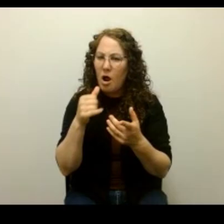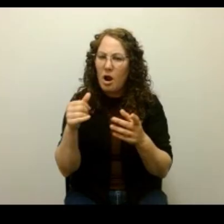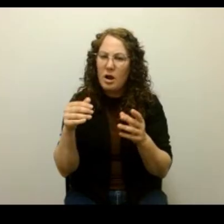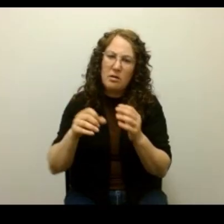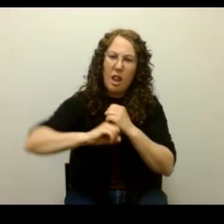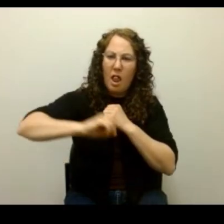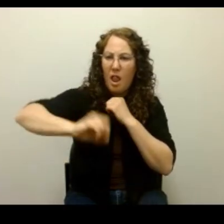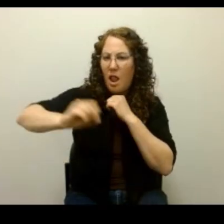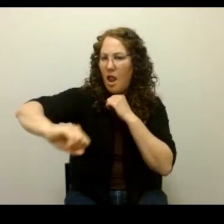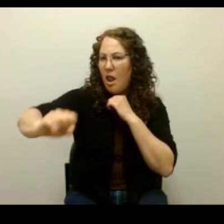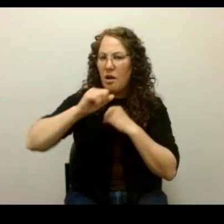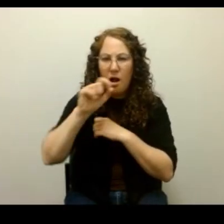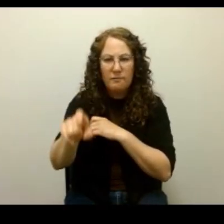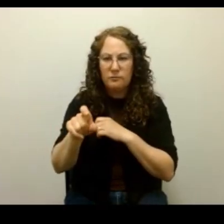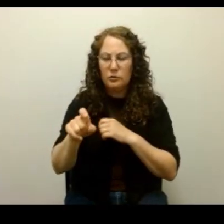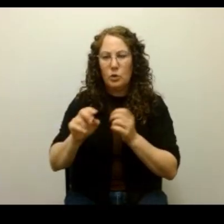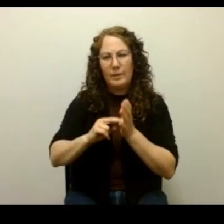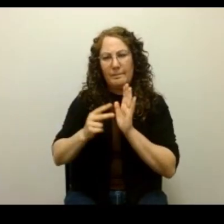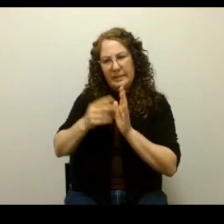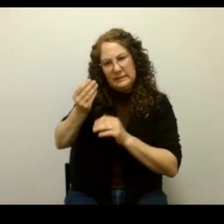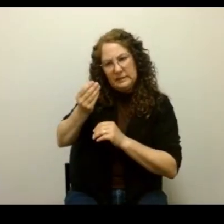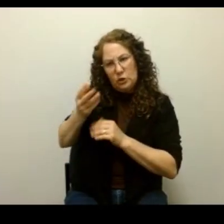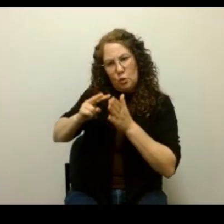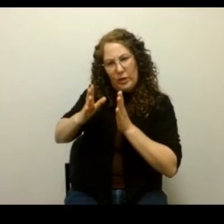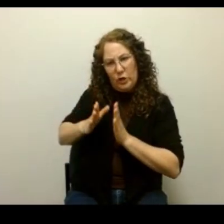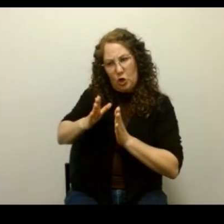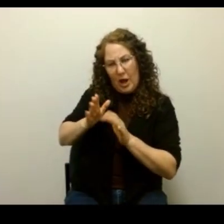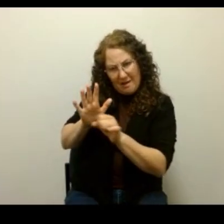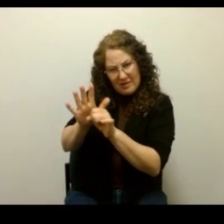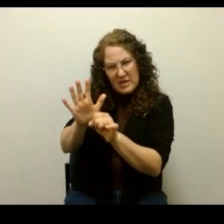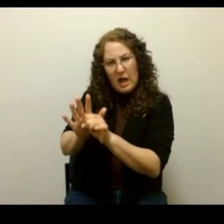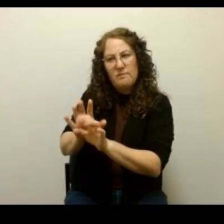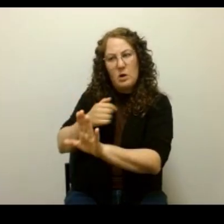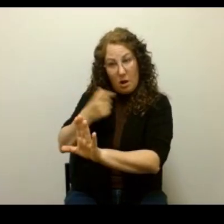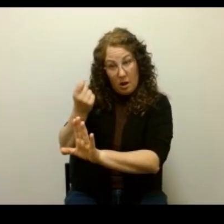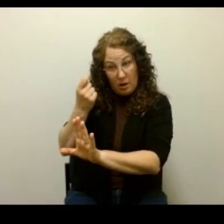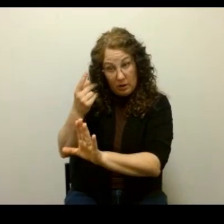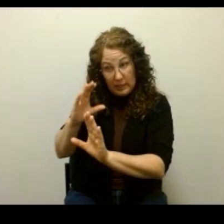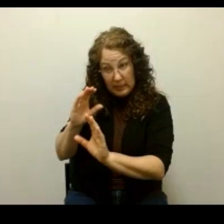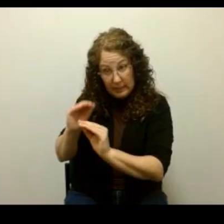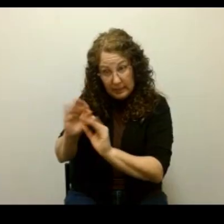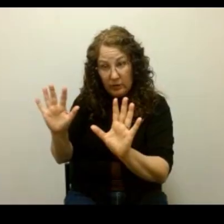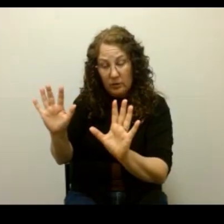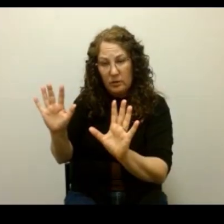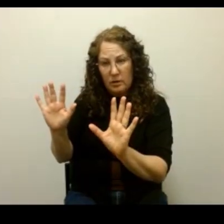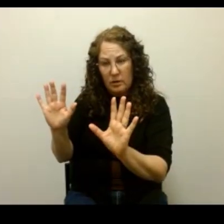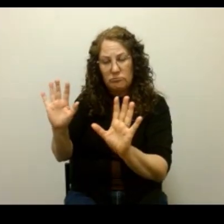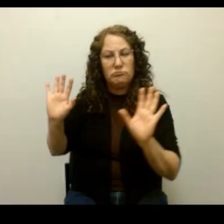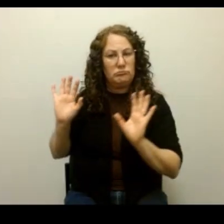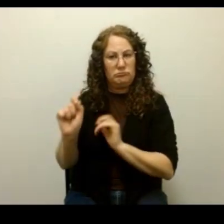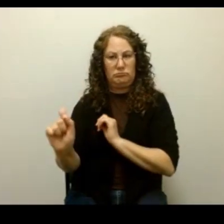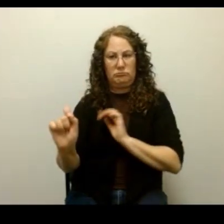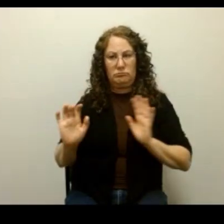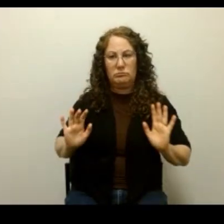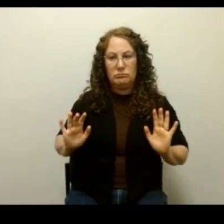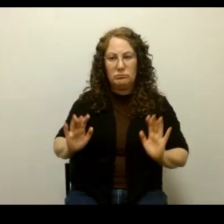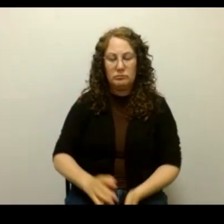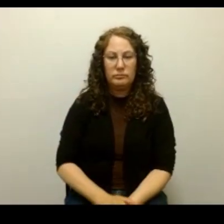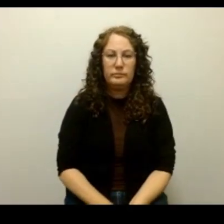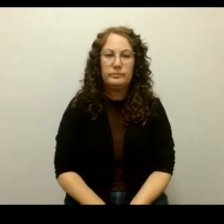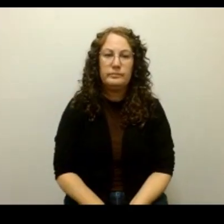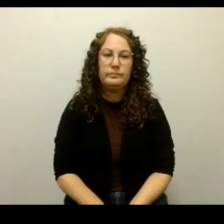Basically, giving the reader just enough to get good and clear understanding of the topic.